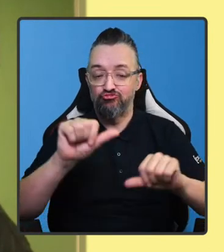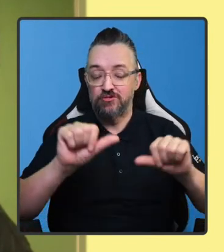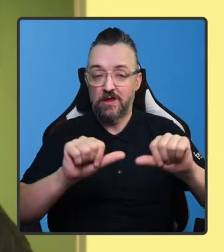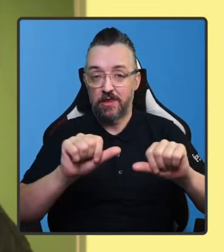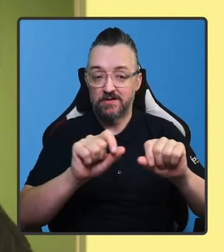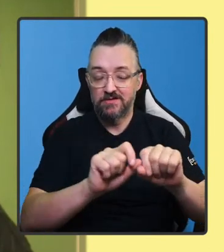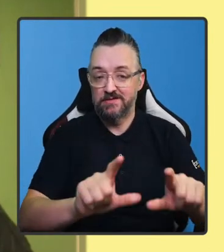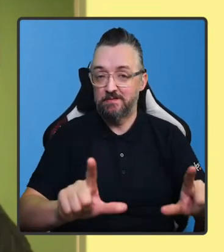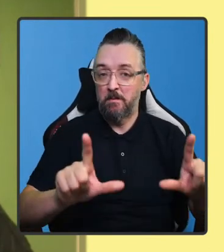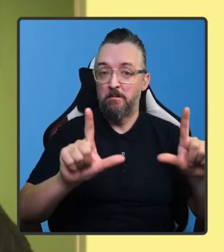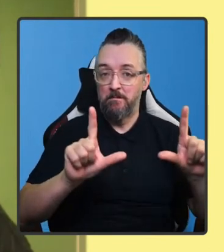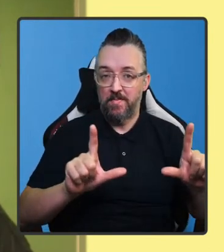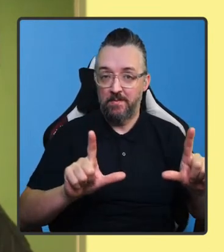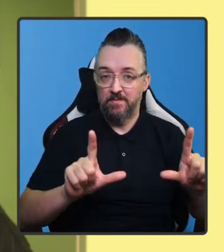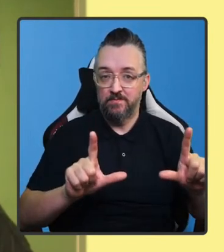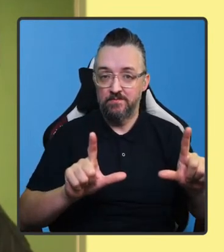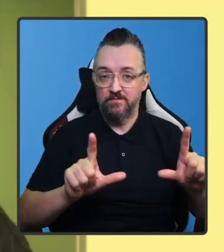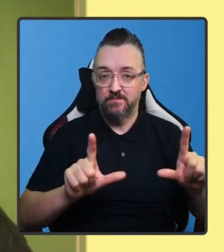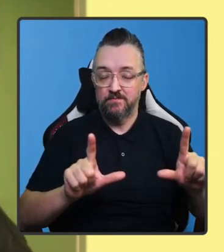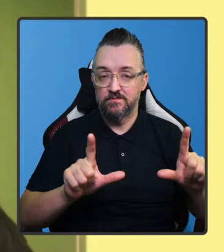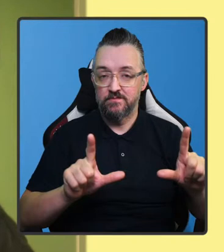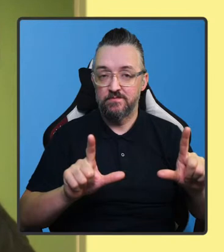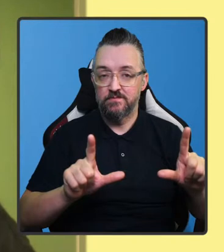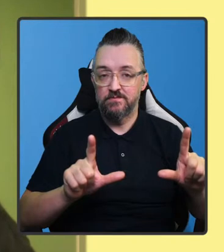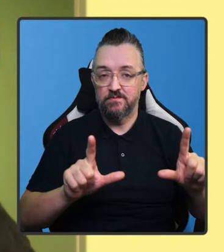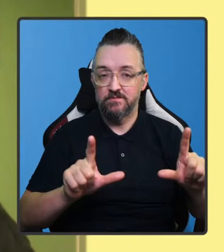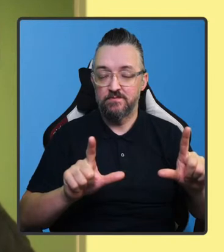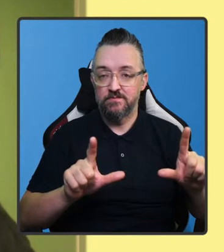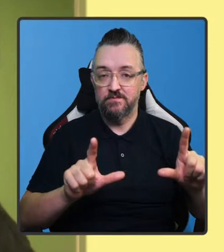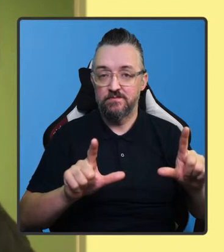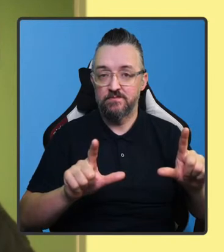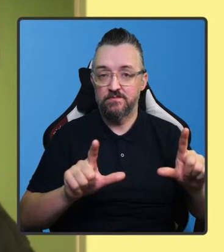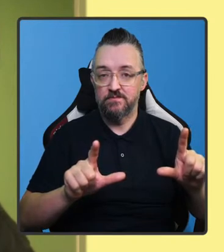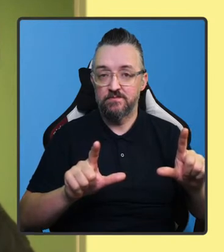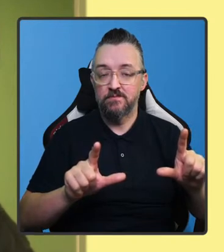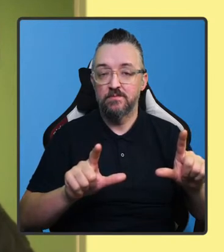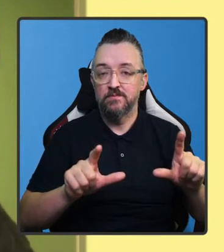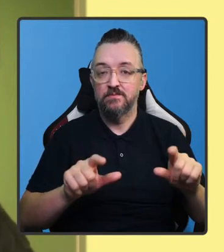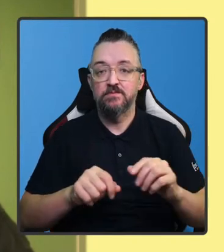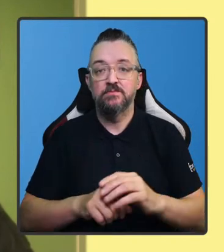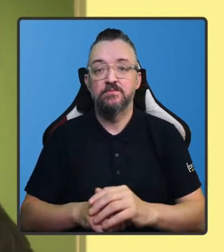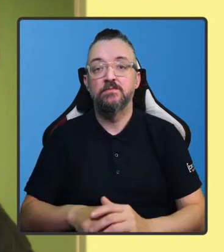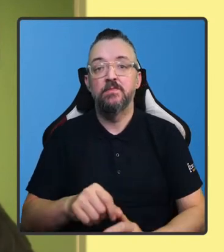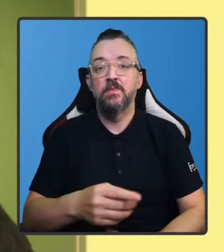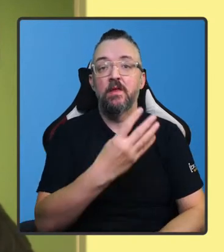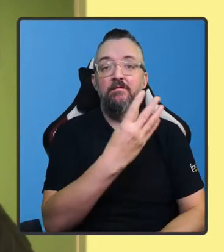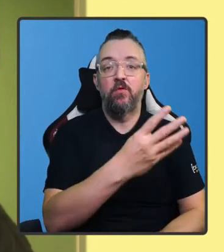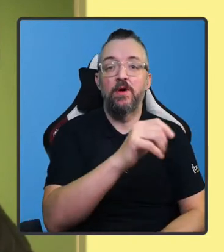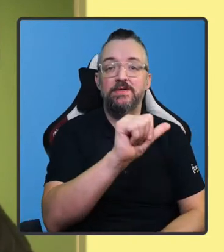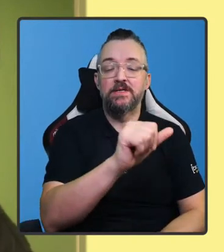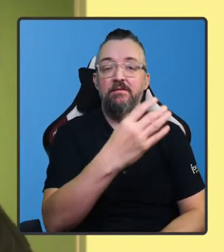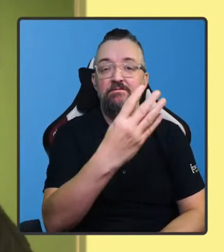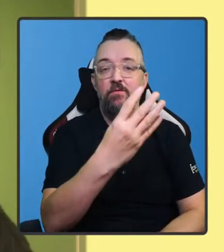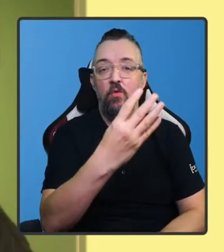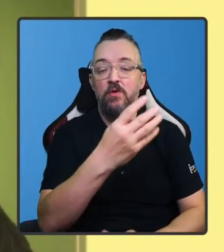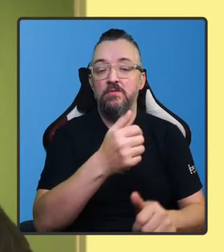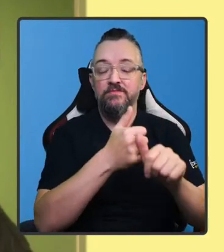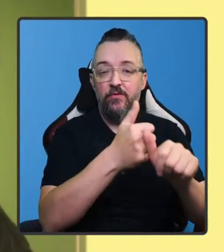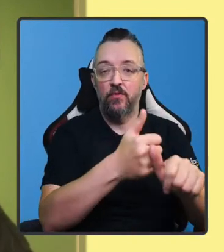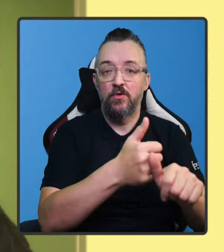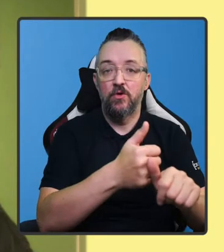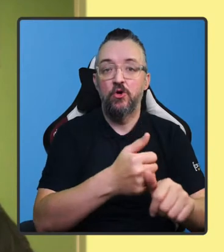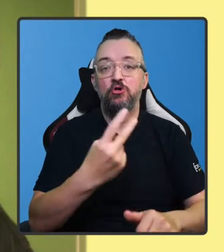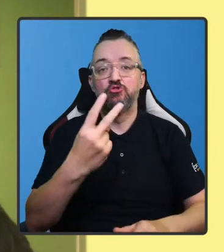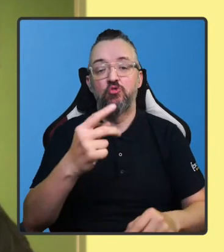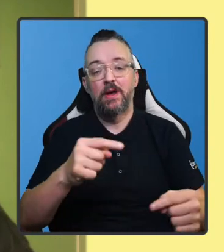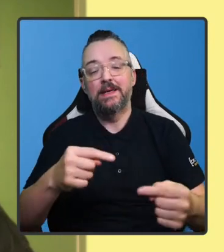the vote on Resolution 4. And these are 464 votes for and 2